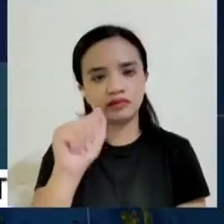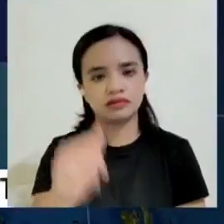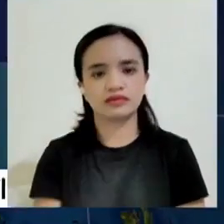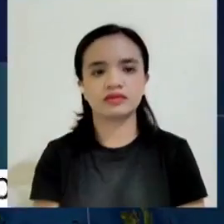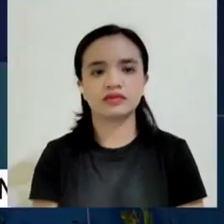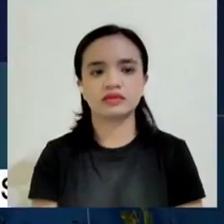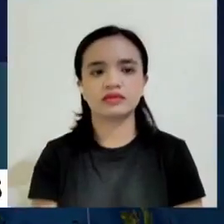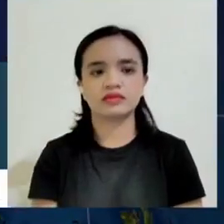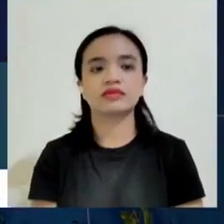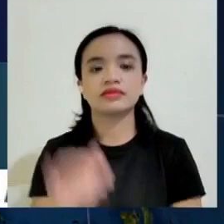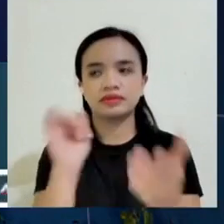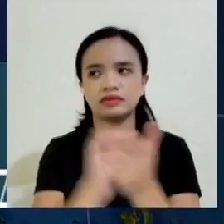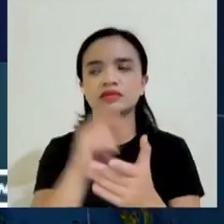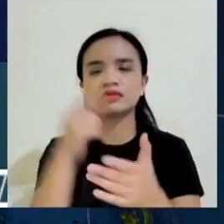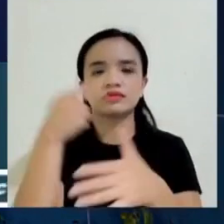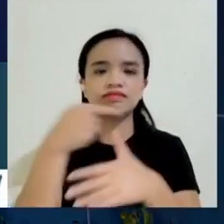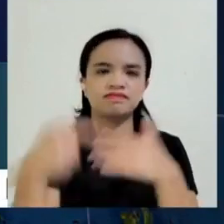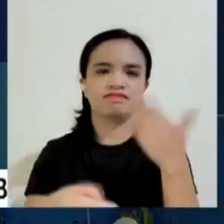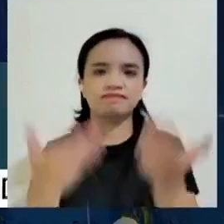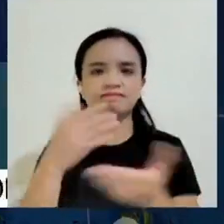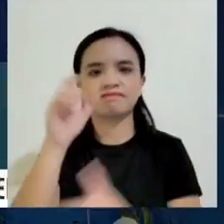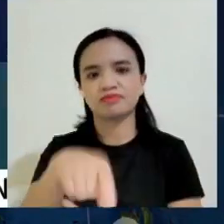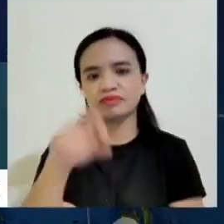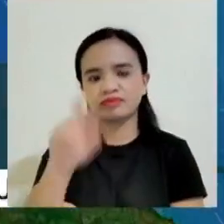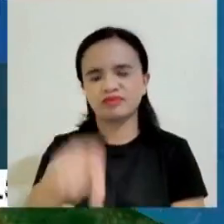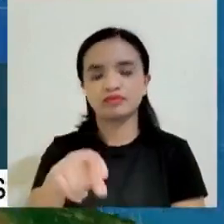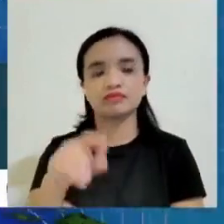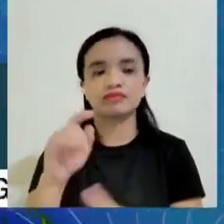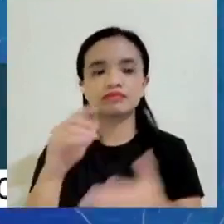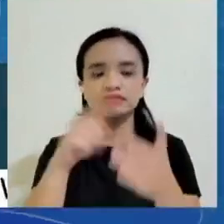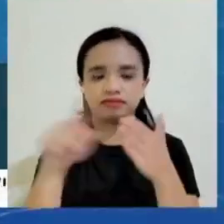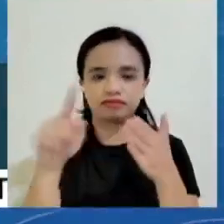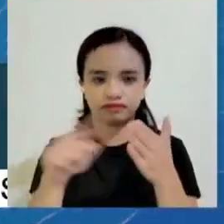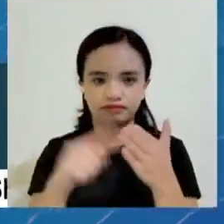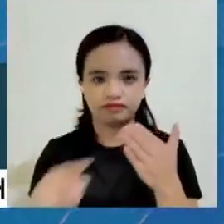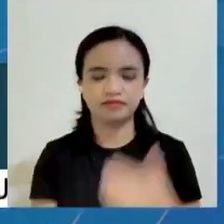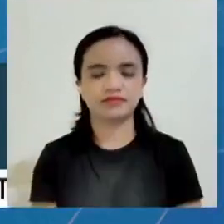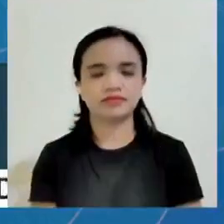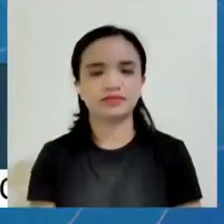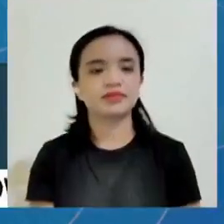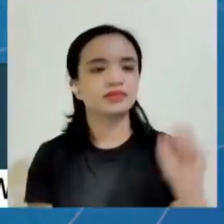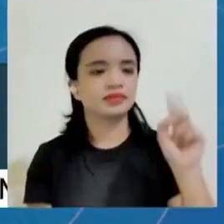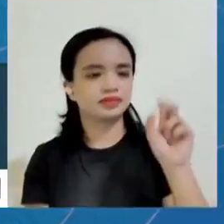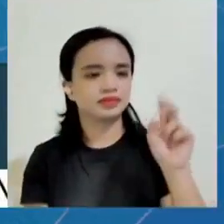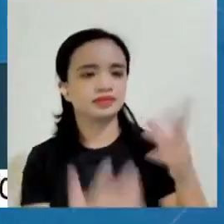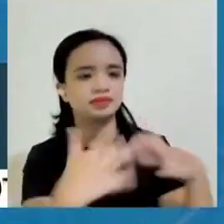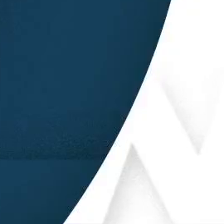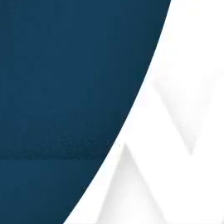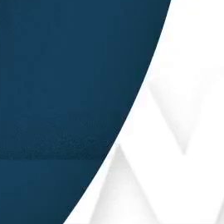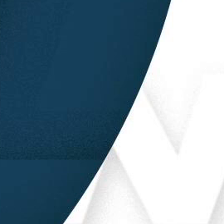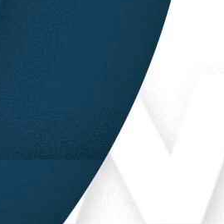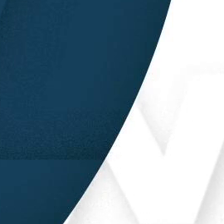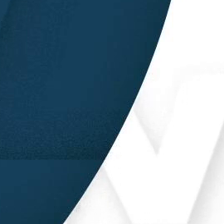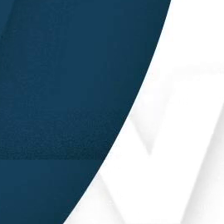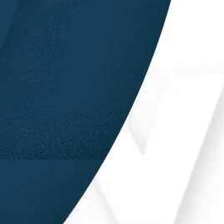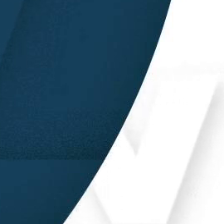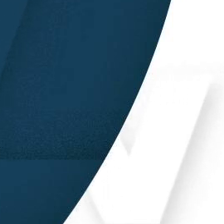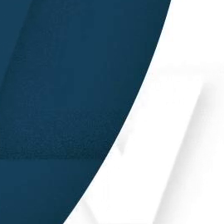be needing to be looked into. All right, we're going to have to leave it at that. Ariel Rojas there joining us on the line.